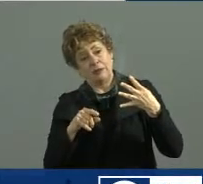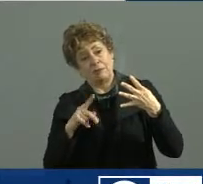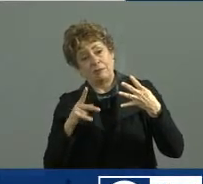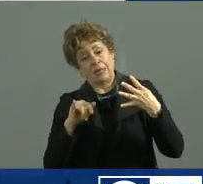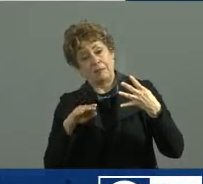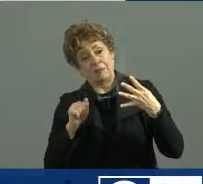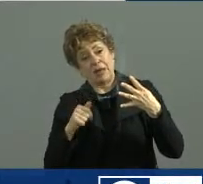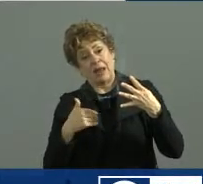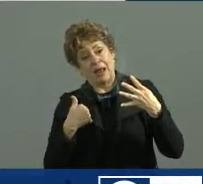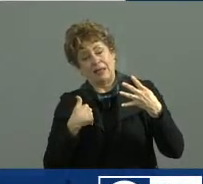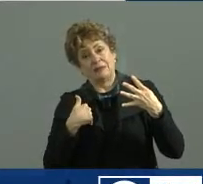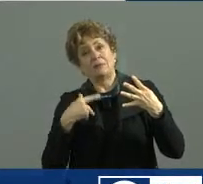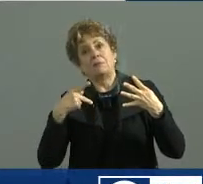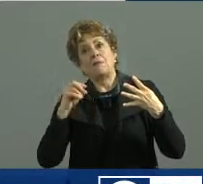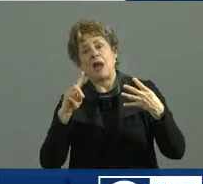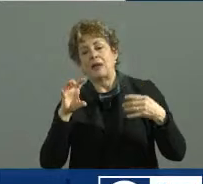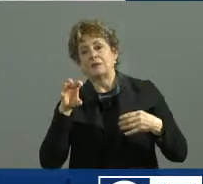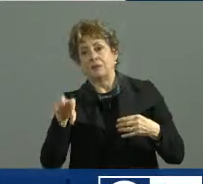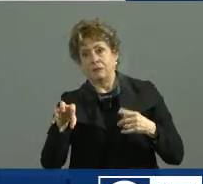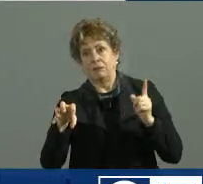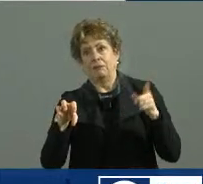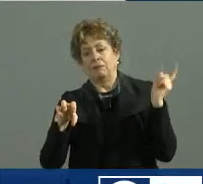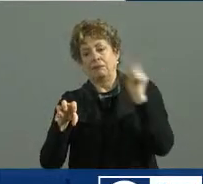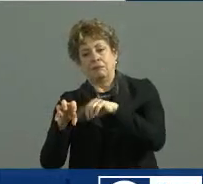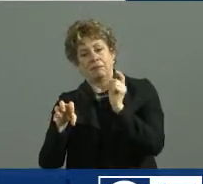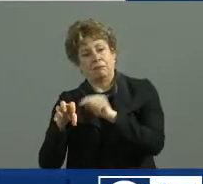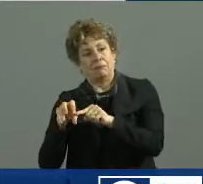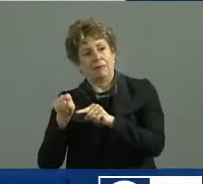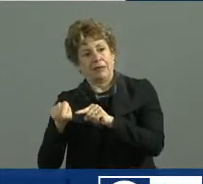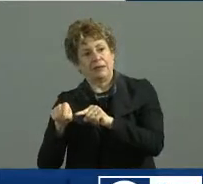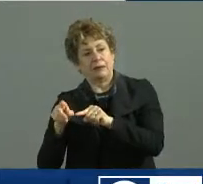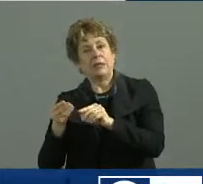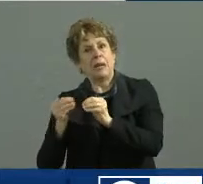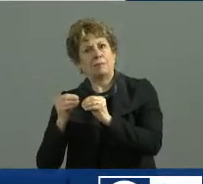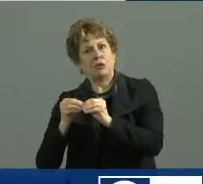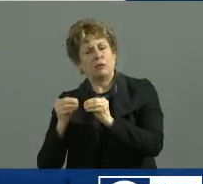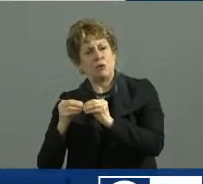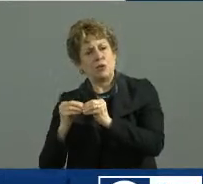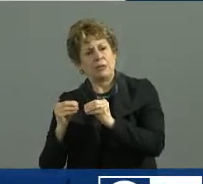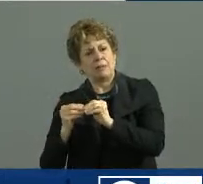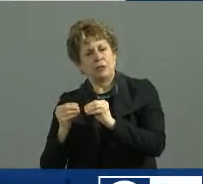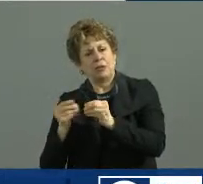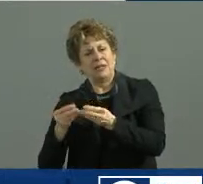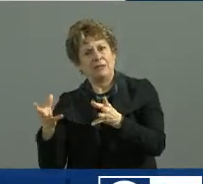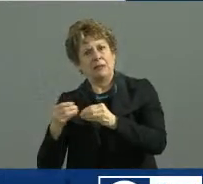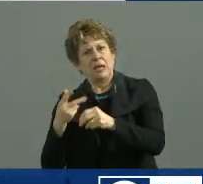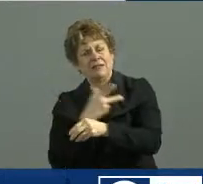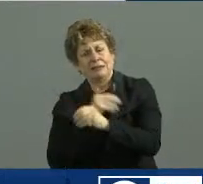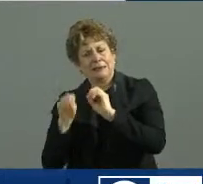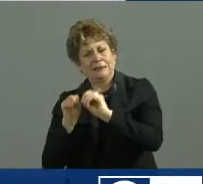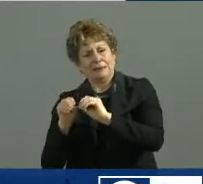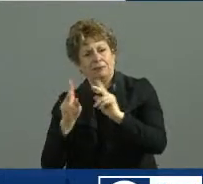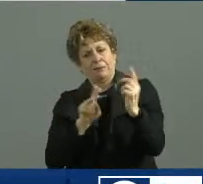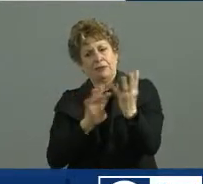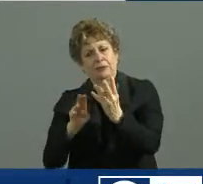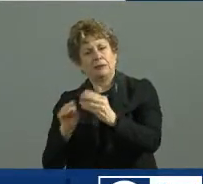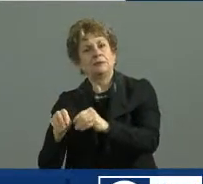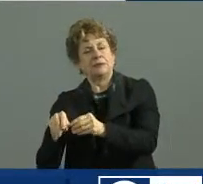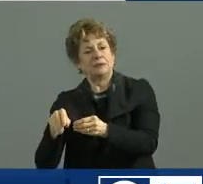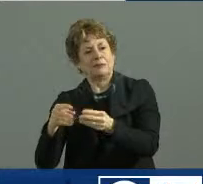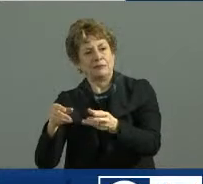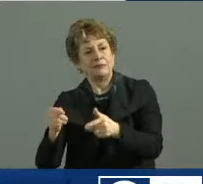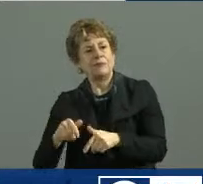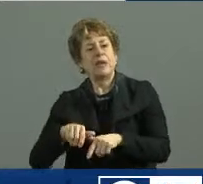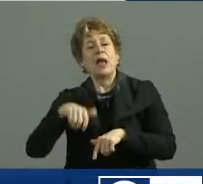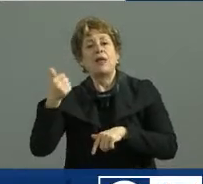open and is looking to expand the number of sites that they have where people can get vaccinated. Other